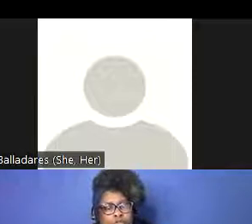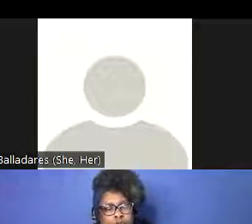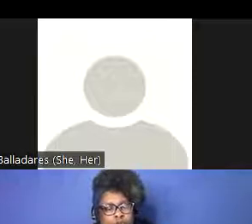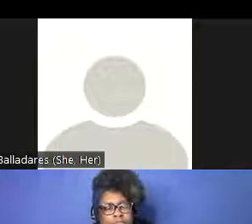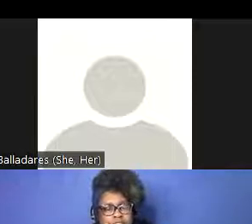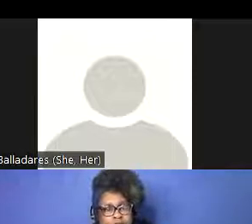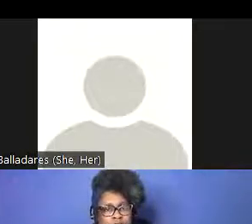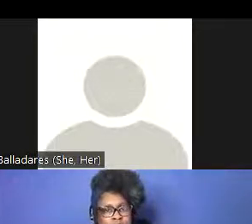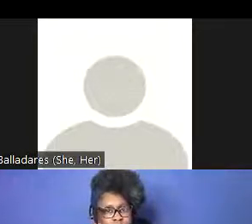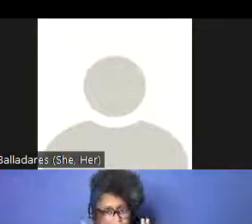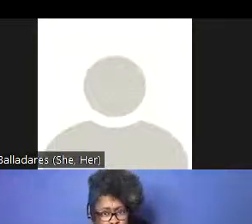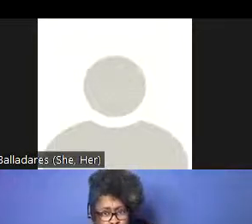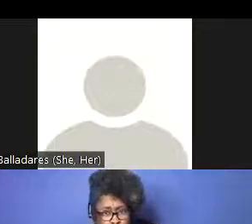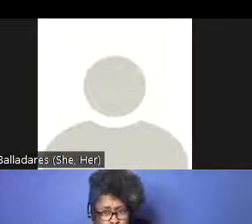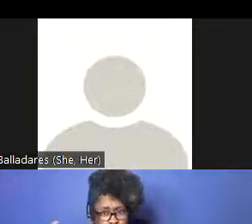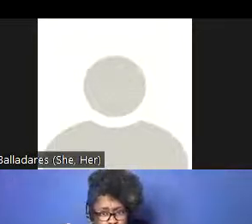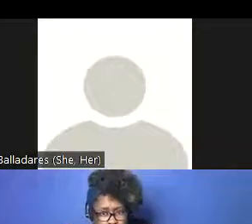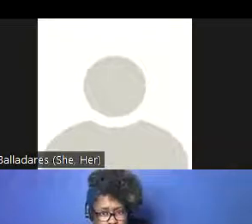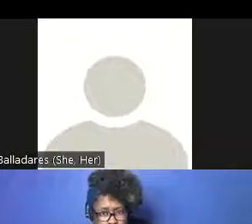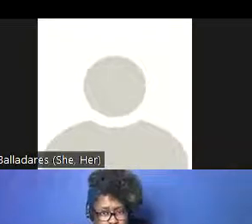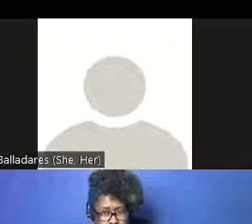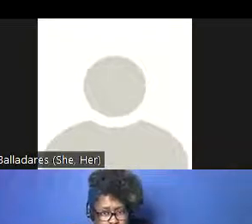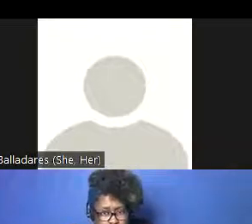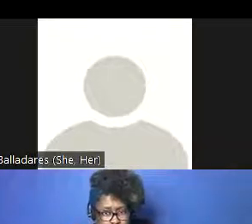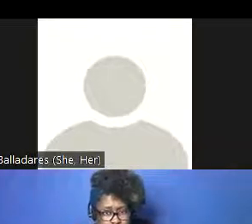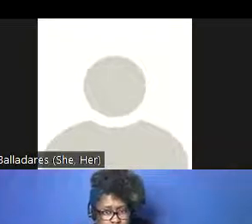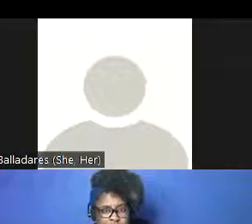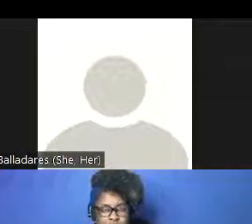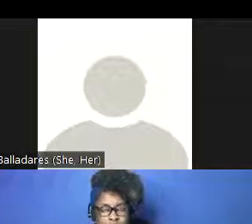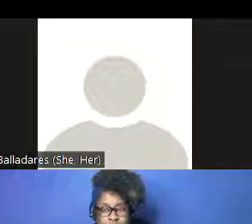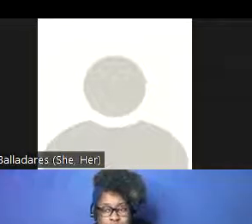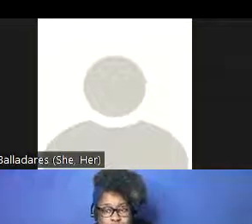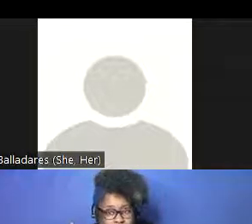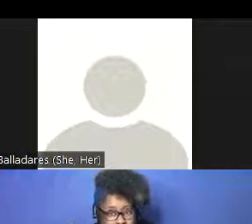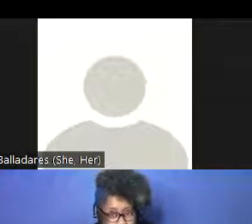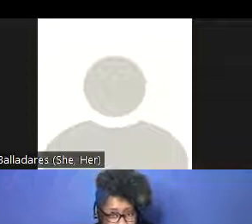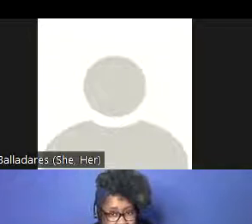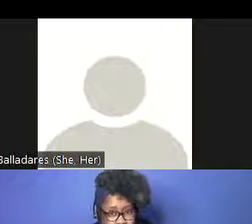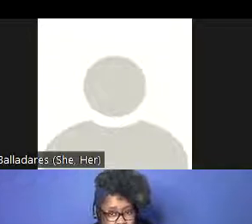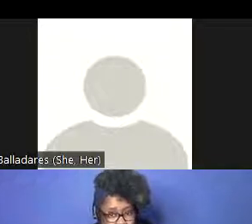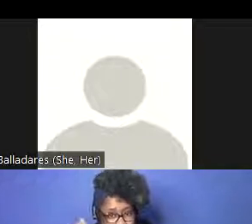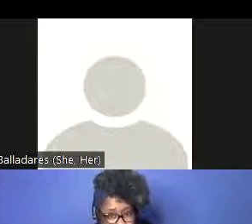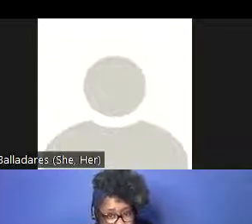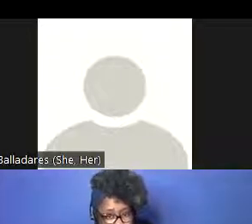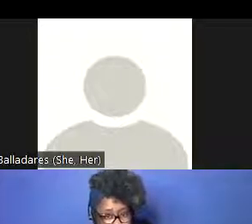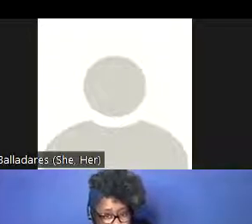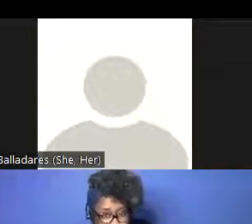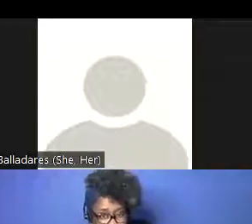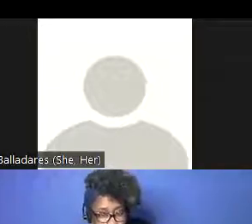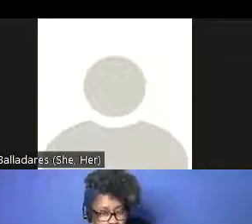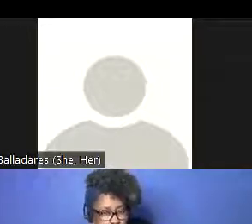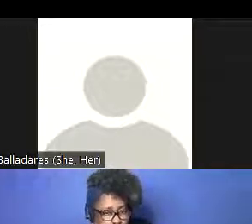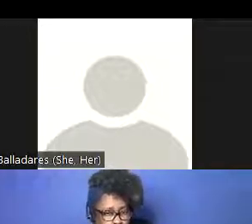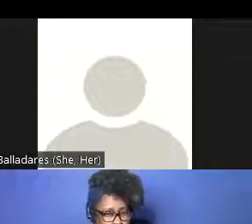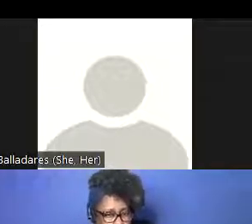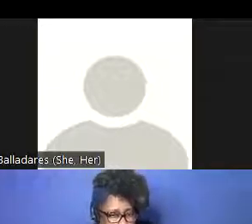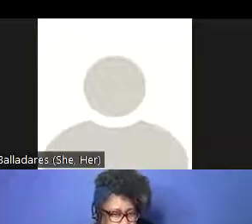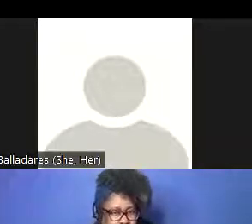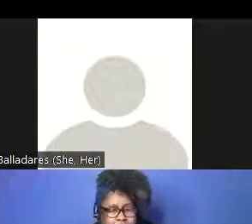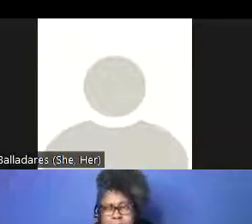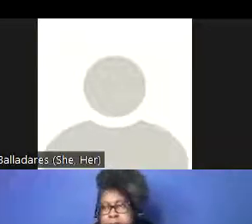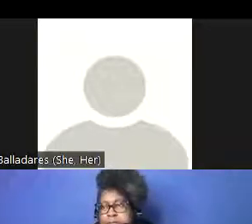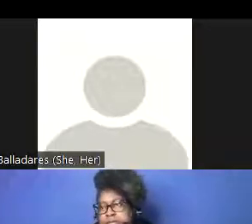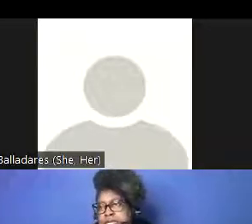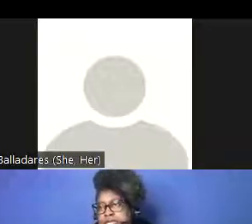Is that expected to mostly be gray infrastructure, or do we anticipate that it'll be a mix of maybe